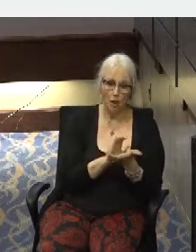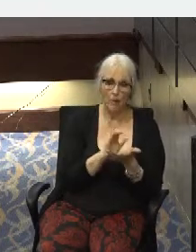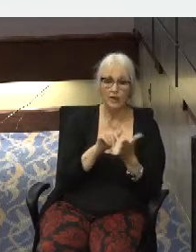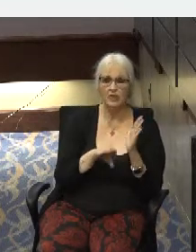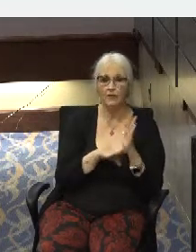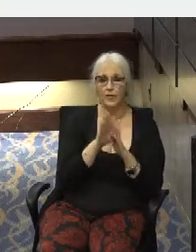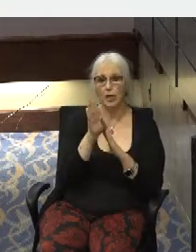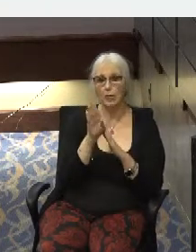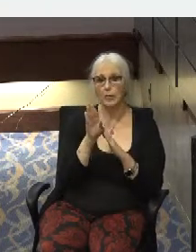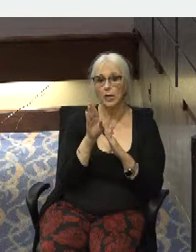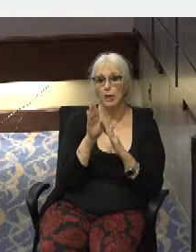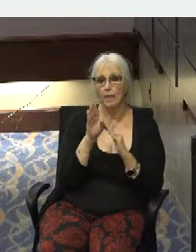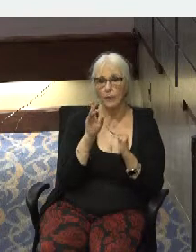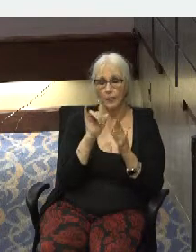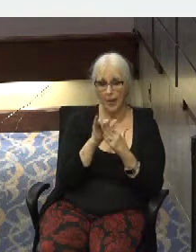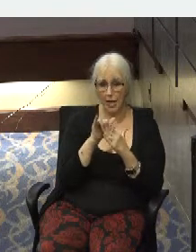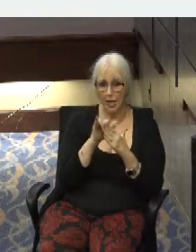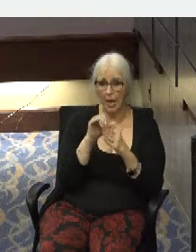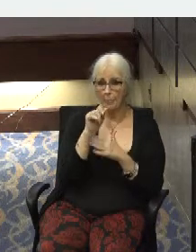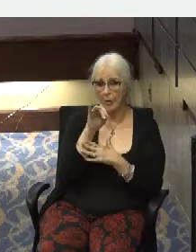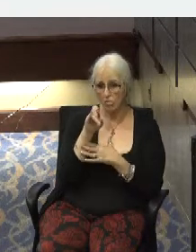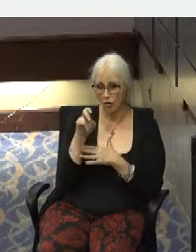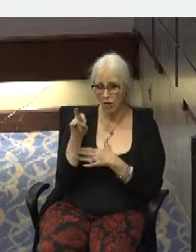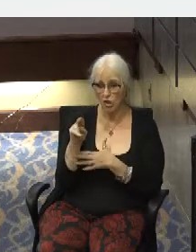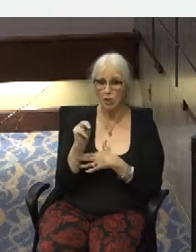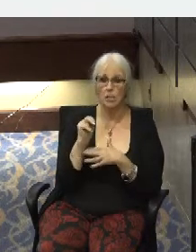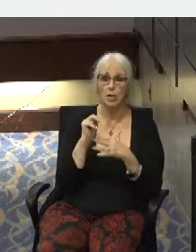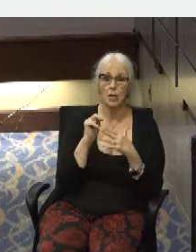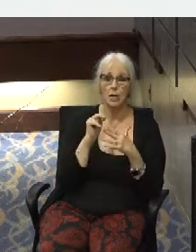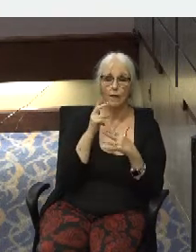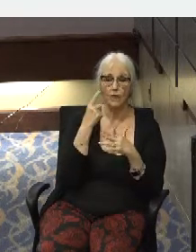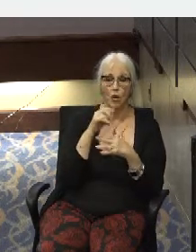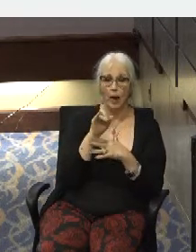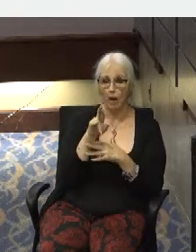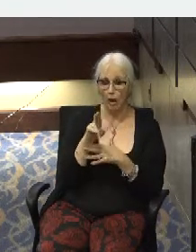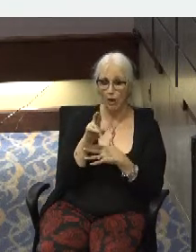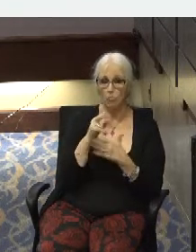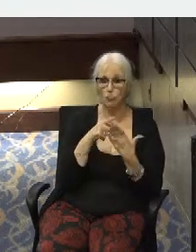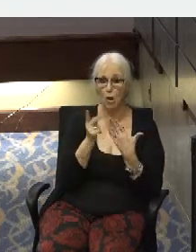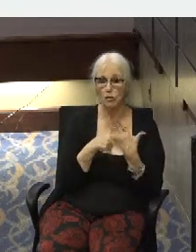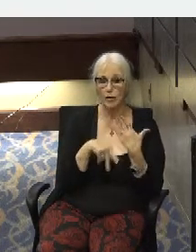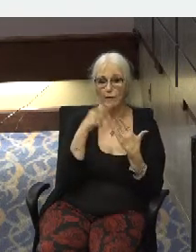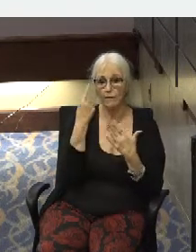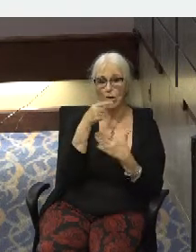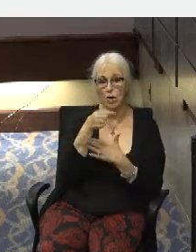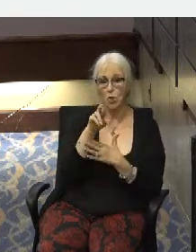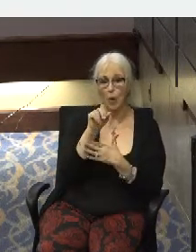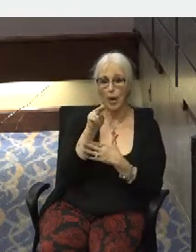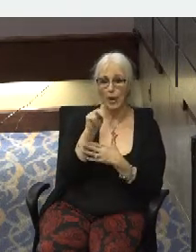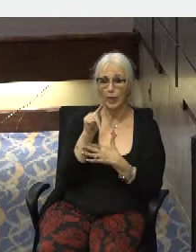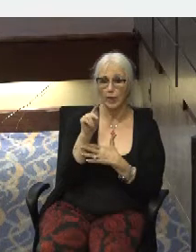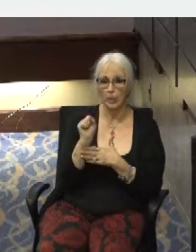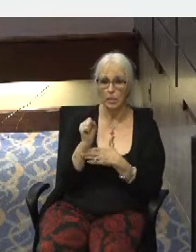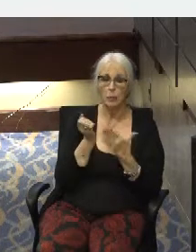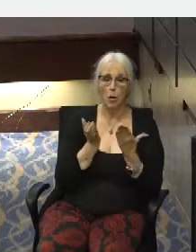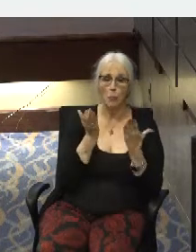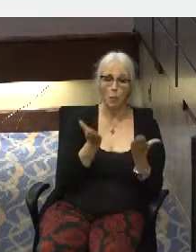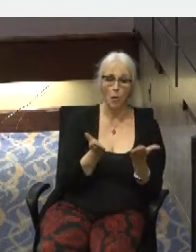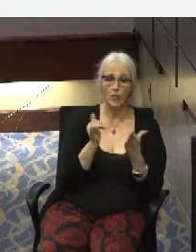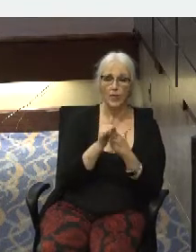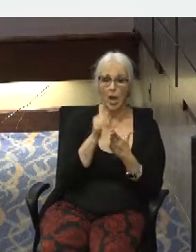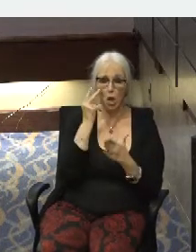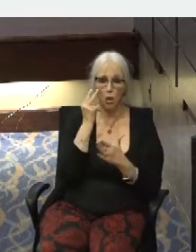Federal Transit Administration to analyze and compare projects for grant proposals. So what it does is it looks at